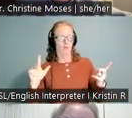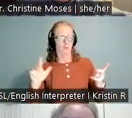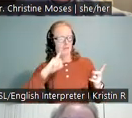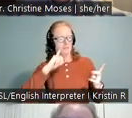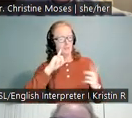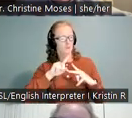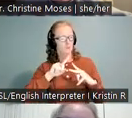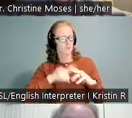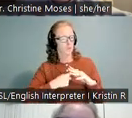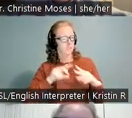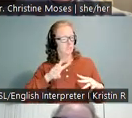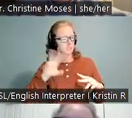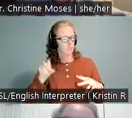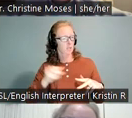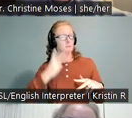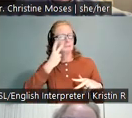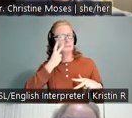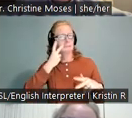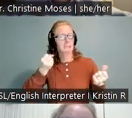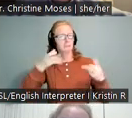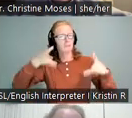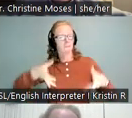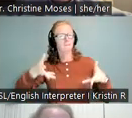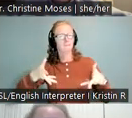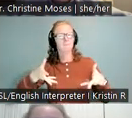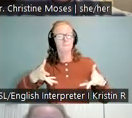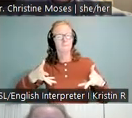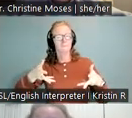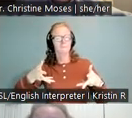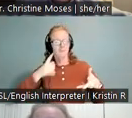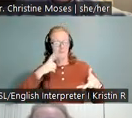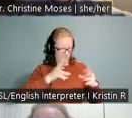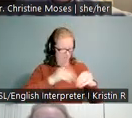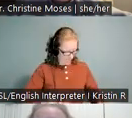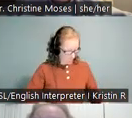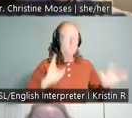be starting at 6:30. We'll see how much there is left to do at the end of this meeting.